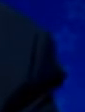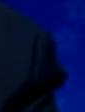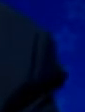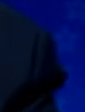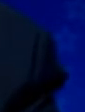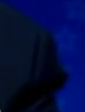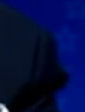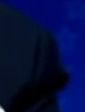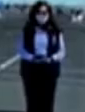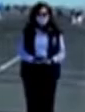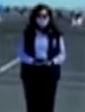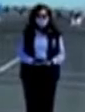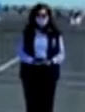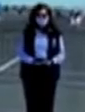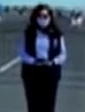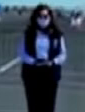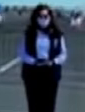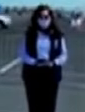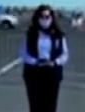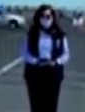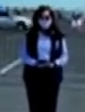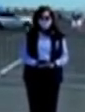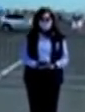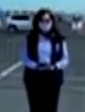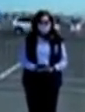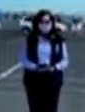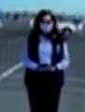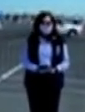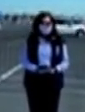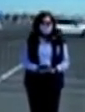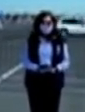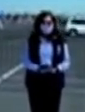and that they should be available to almost everyone by the summer. Sarah Walton, SABC, New York.